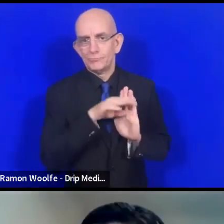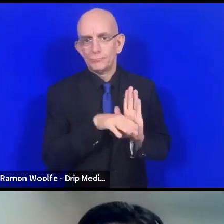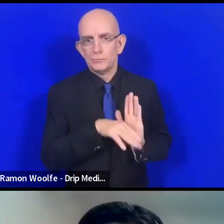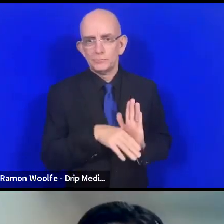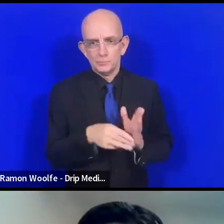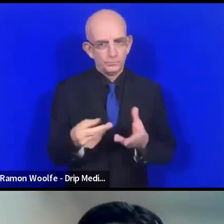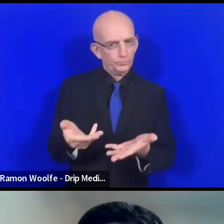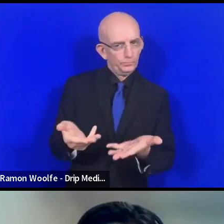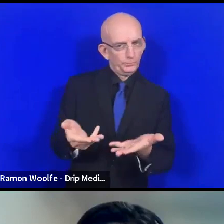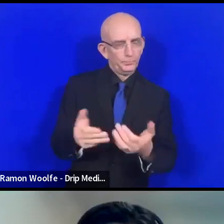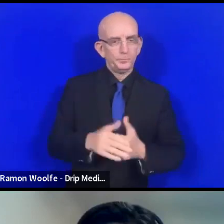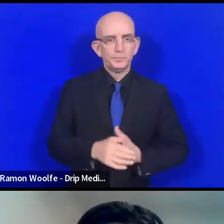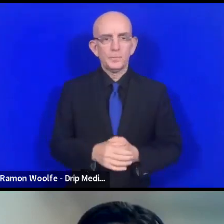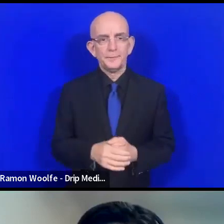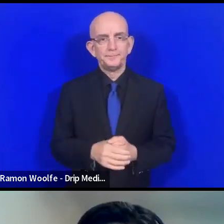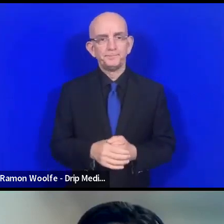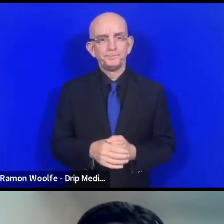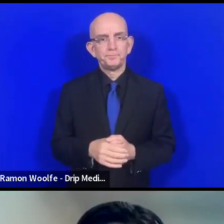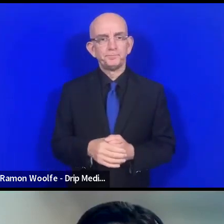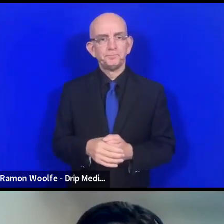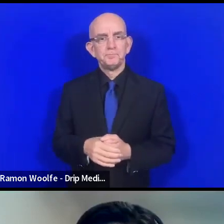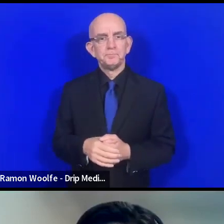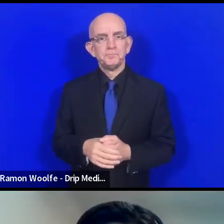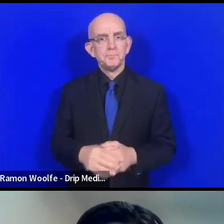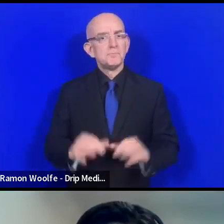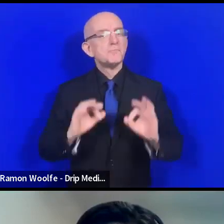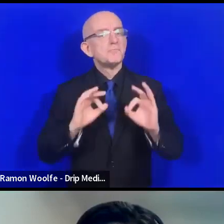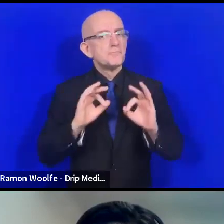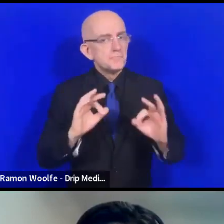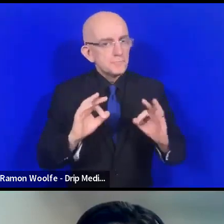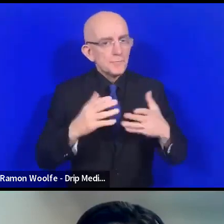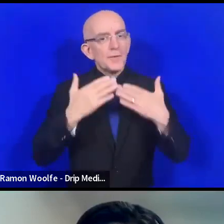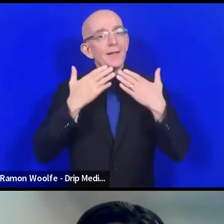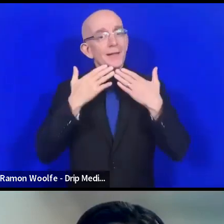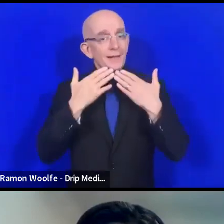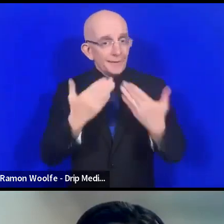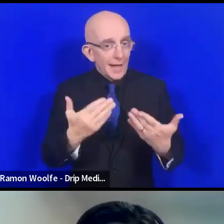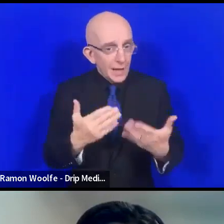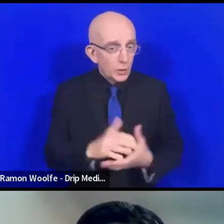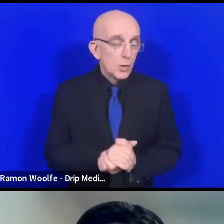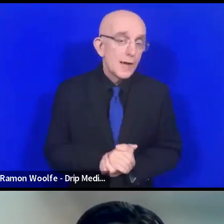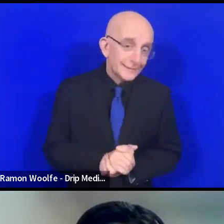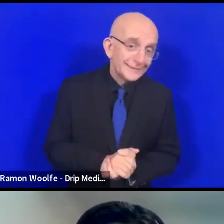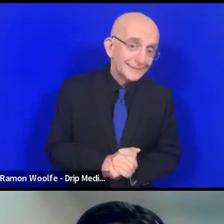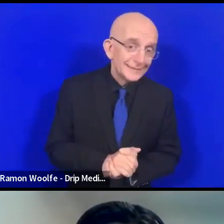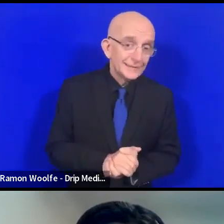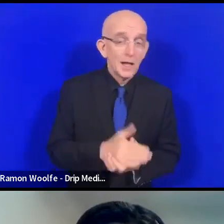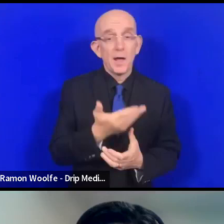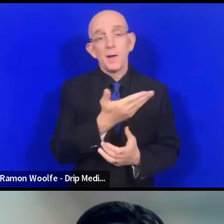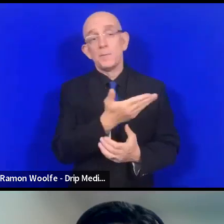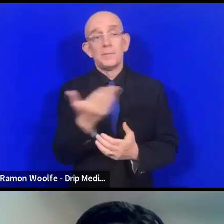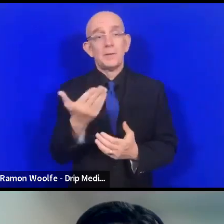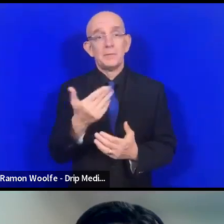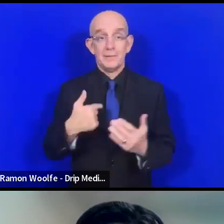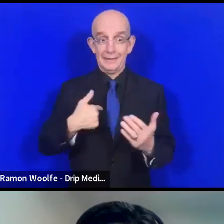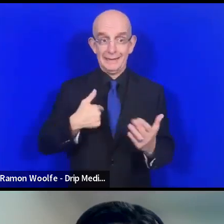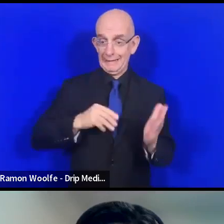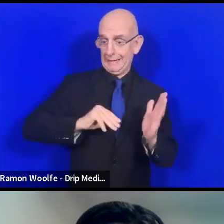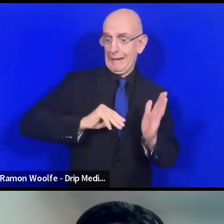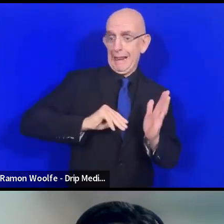I think it might be intimidating for folks that aren't experts in this area or used to having